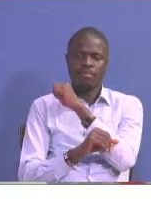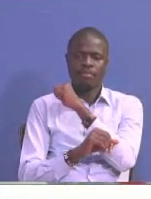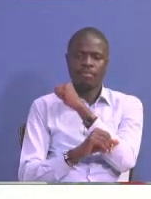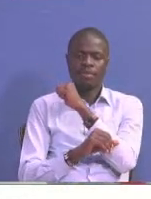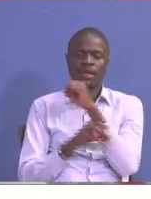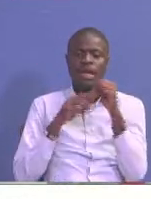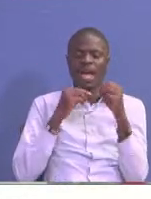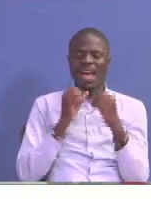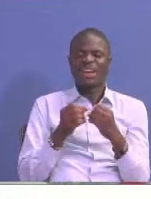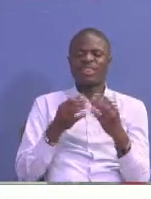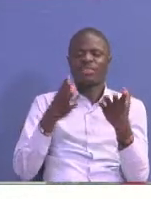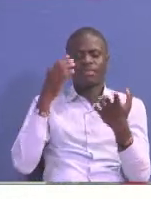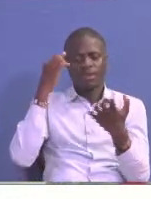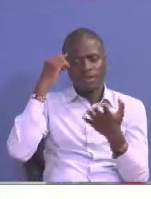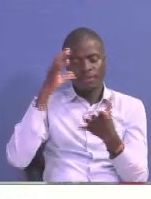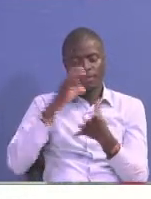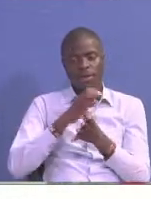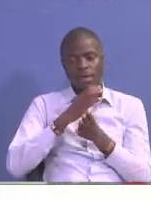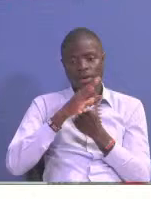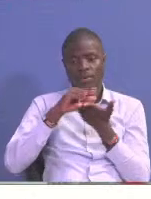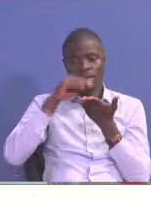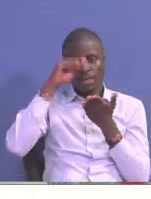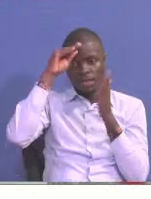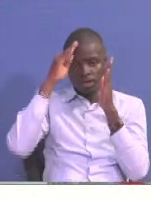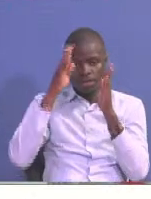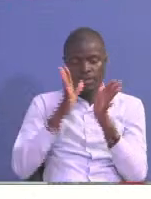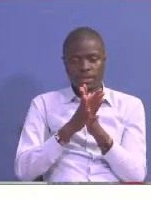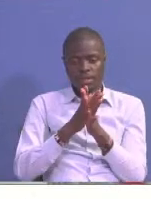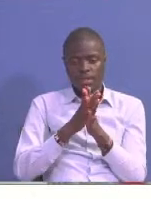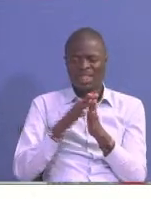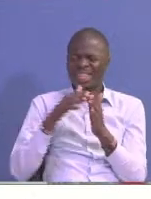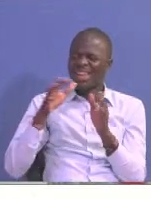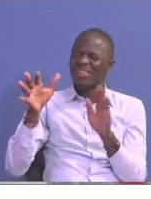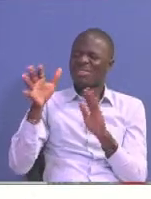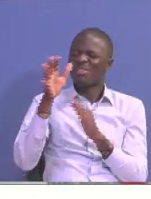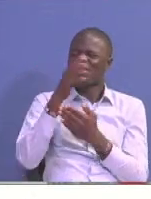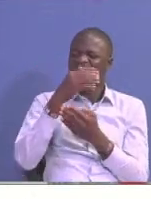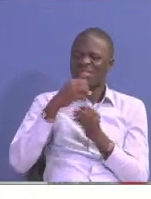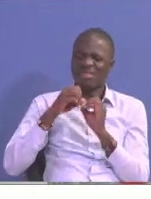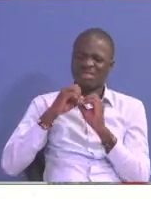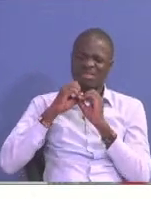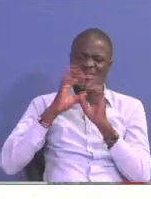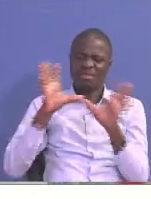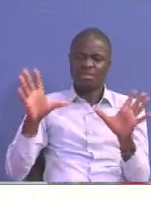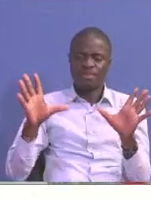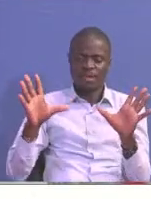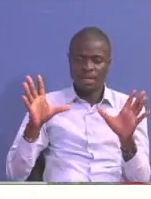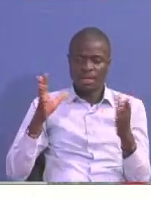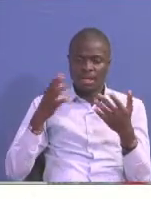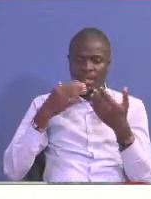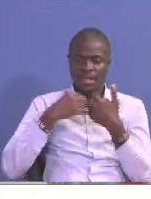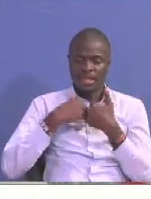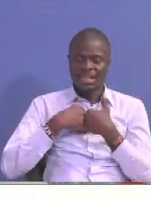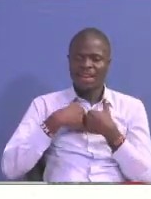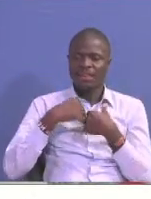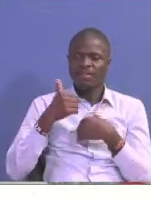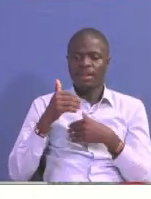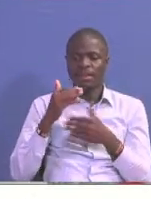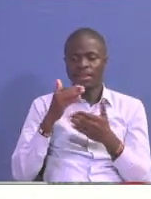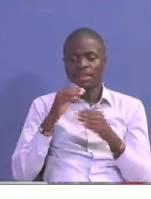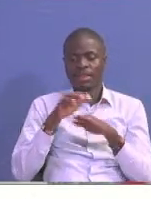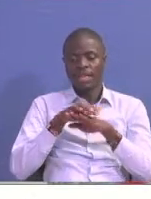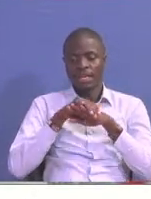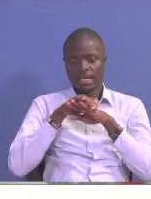are open for our students. They are open. They have even English programs, even where there is no